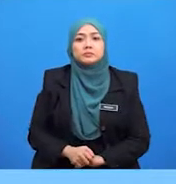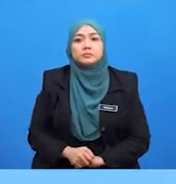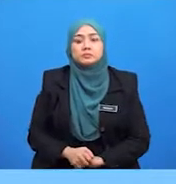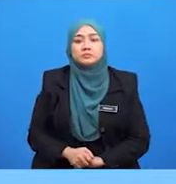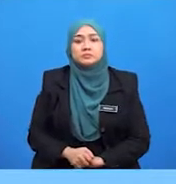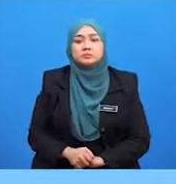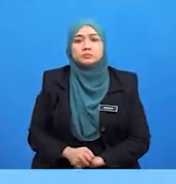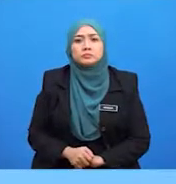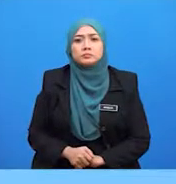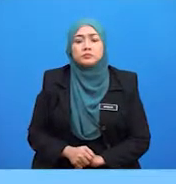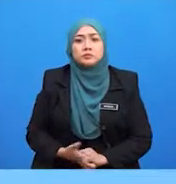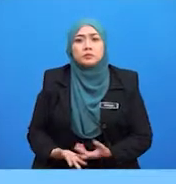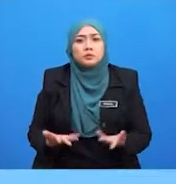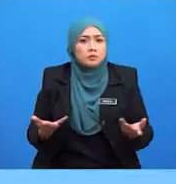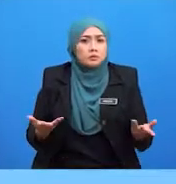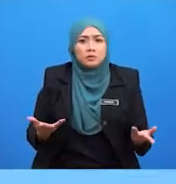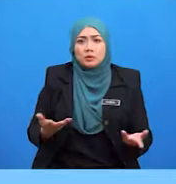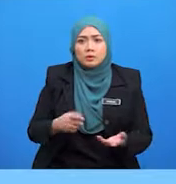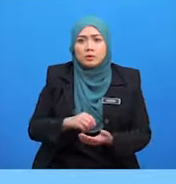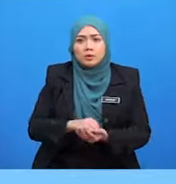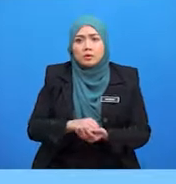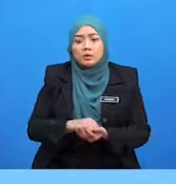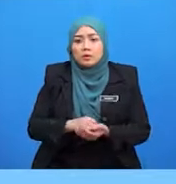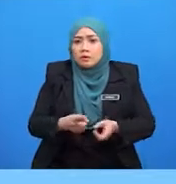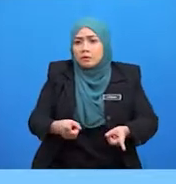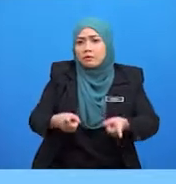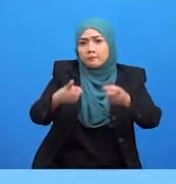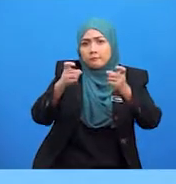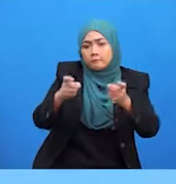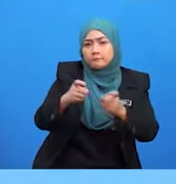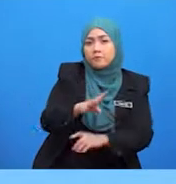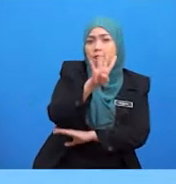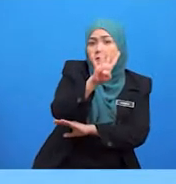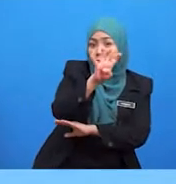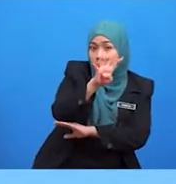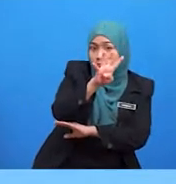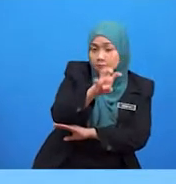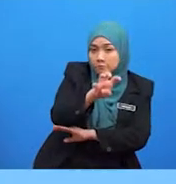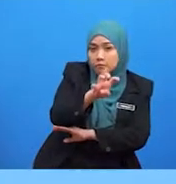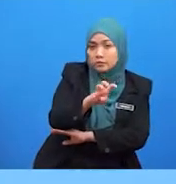What is cool is that they can go as fast as 40 kilometers an hour.